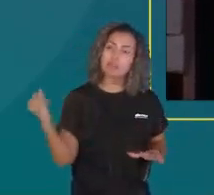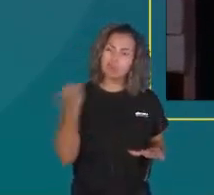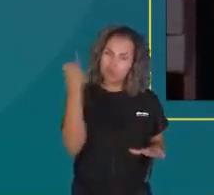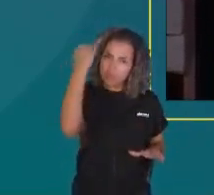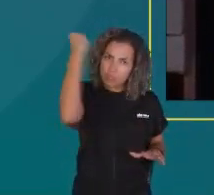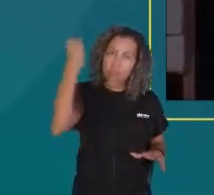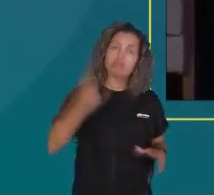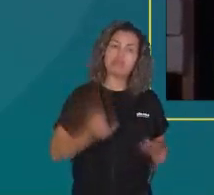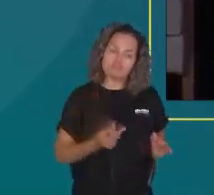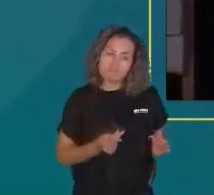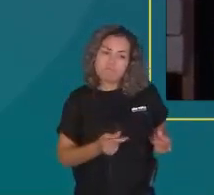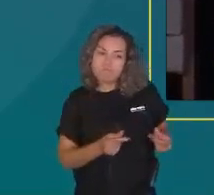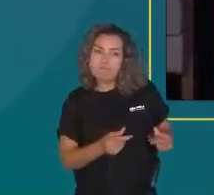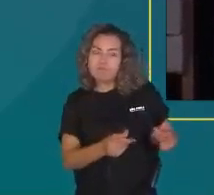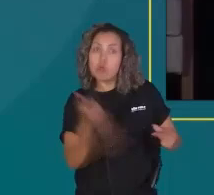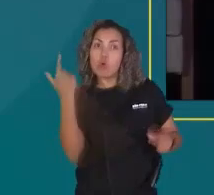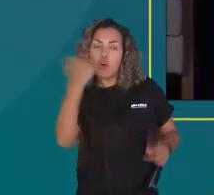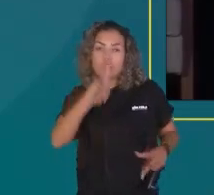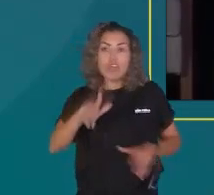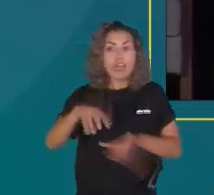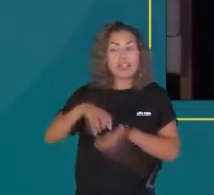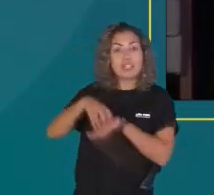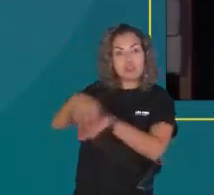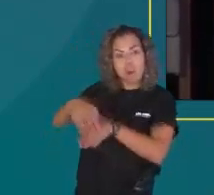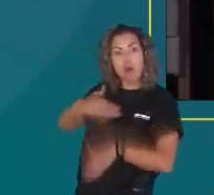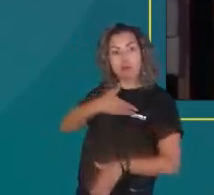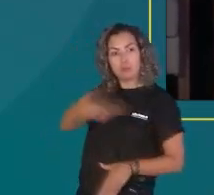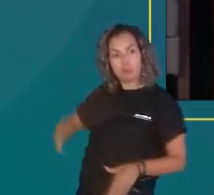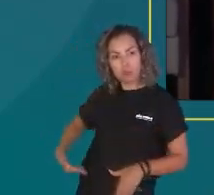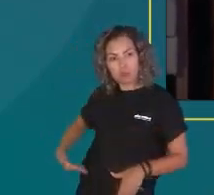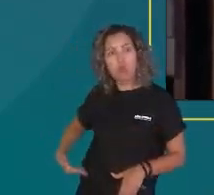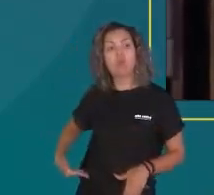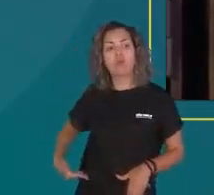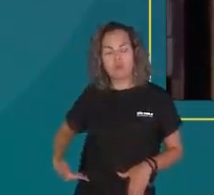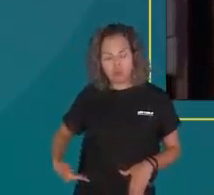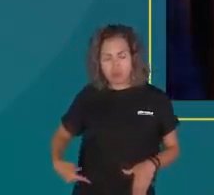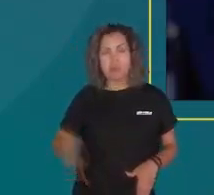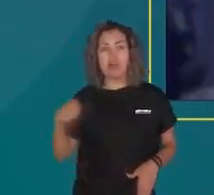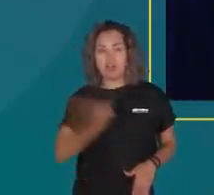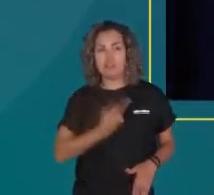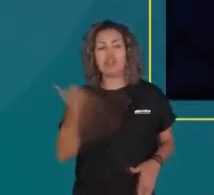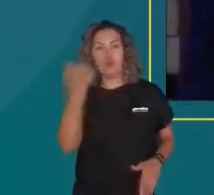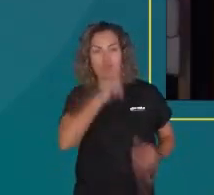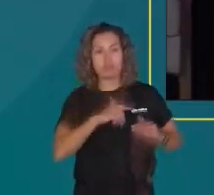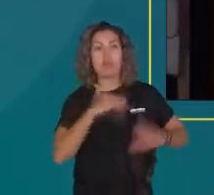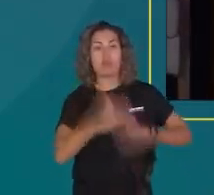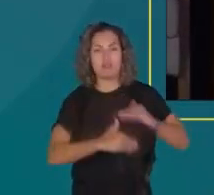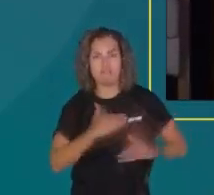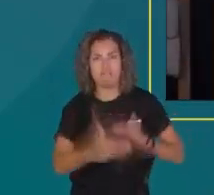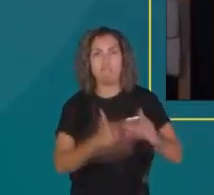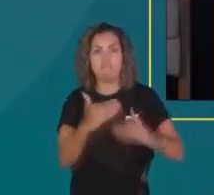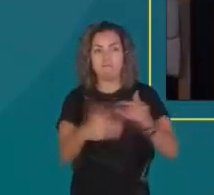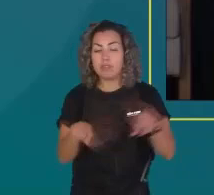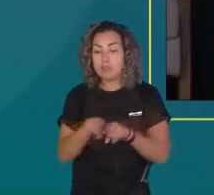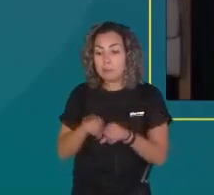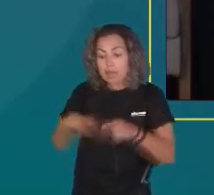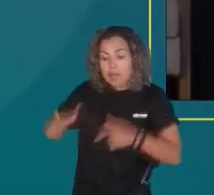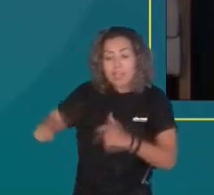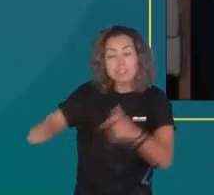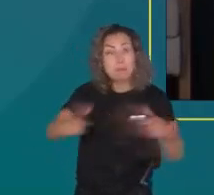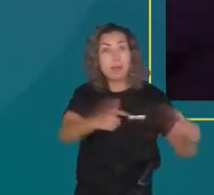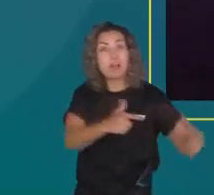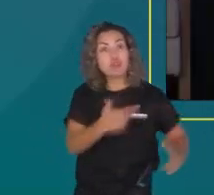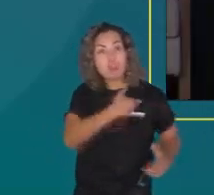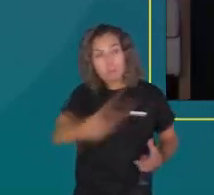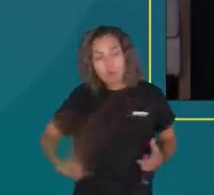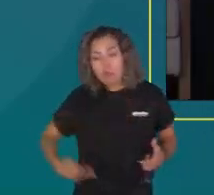move forward. And it's better to have shared public spaces as opposed to just everyone having their front or